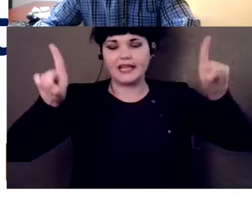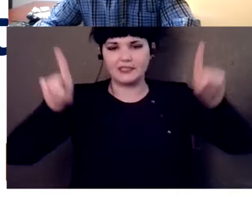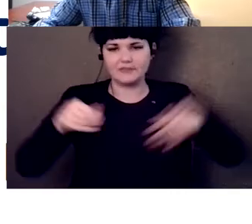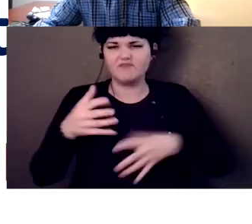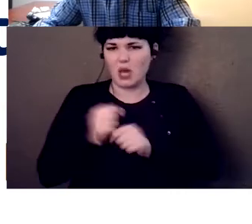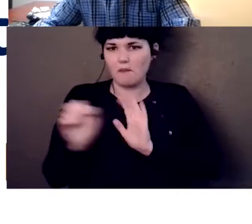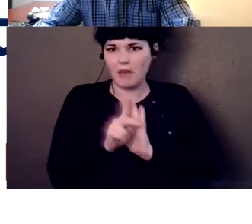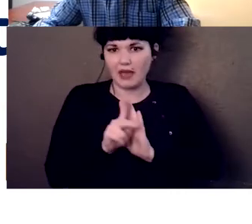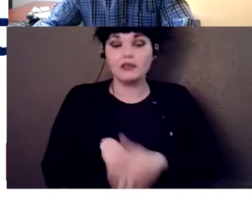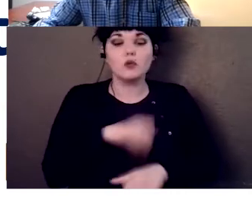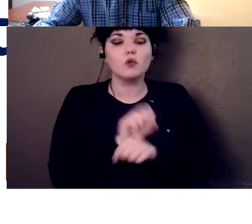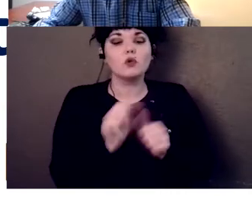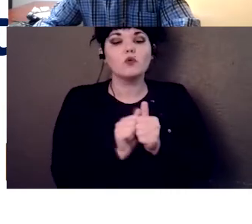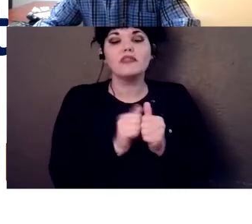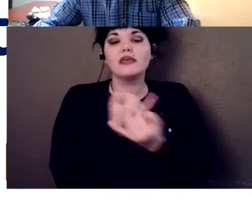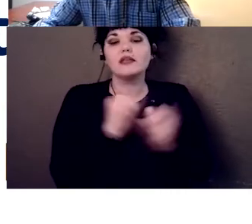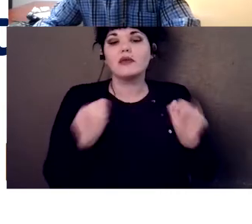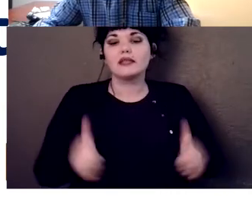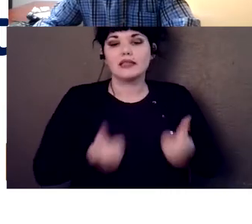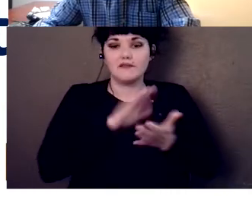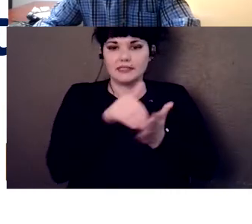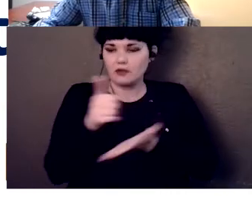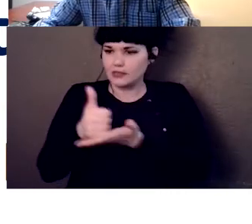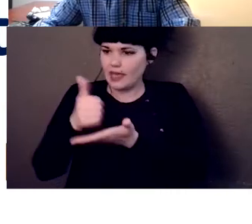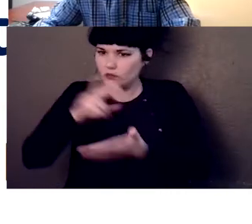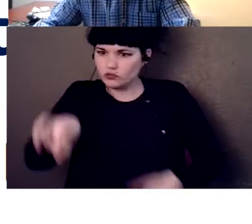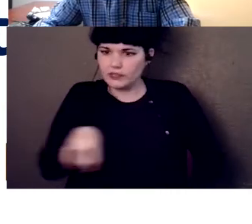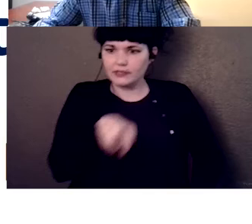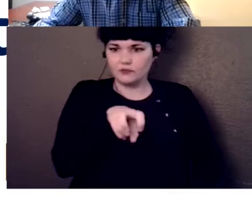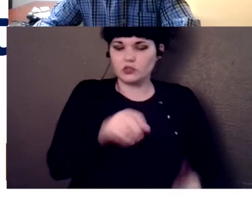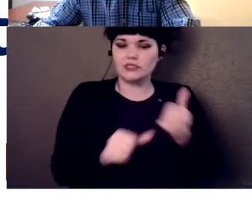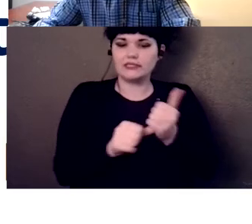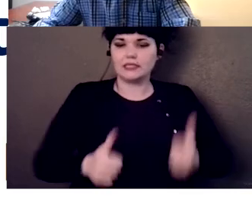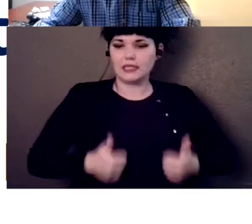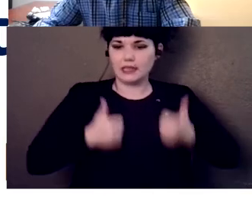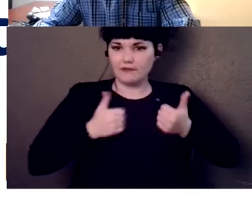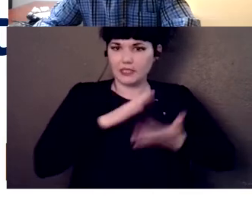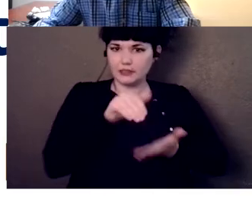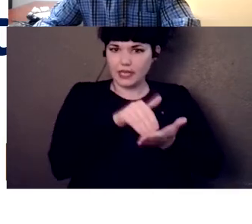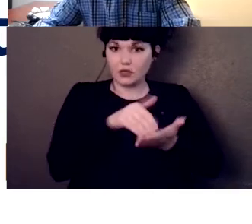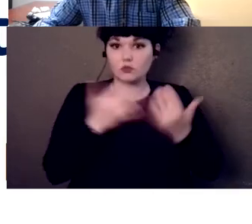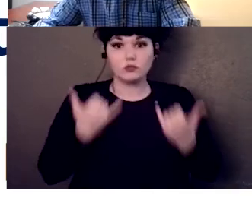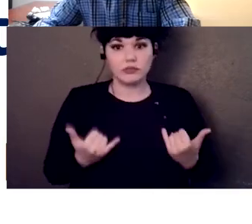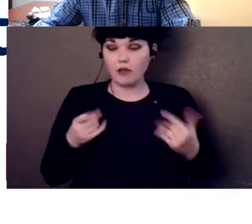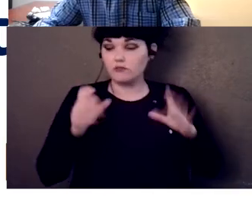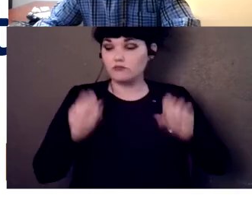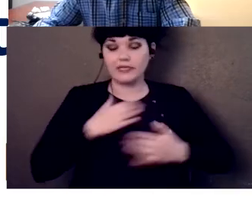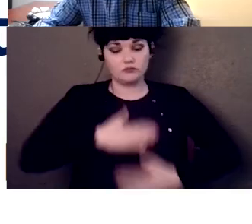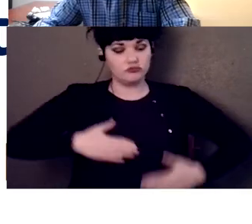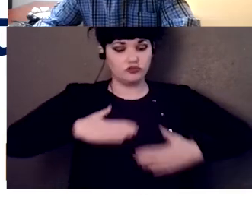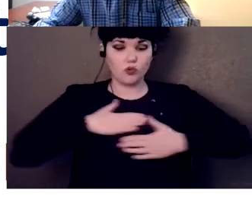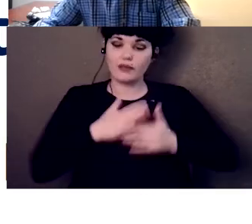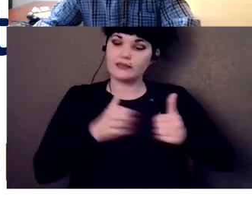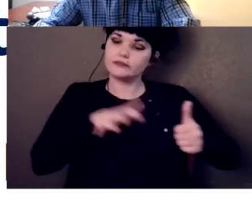independent living center to assist the client in transferring to an assisted living facility where he is now able to enjoy the neighborhood and all the